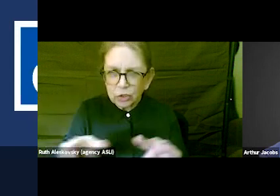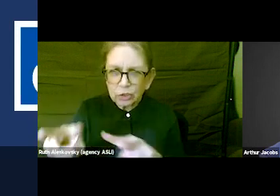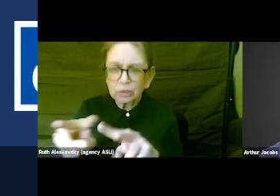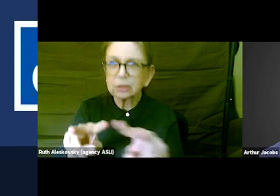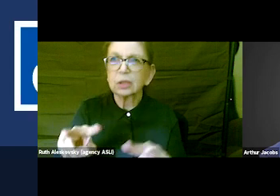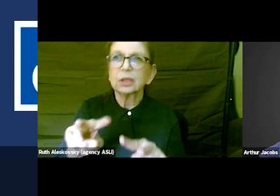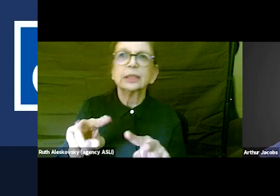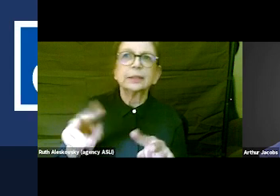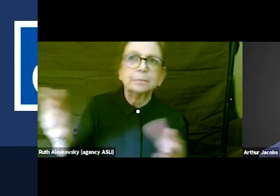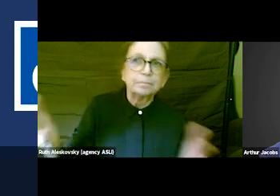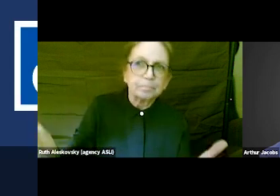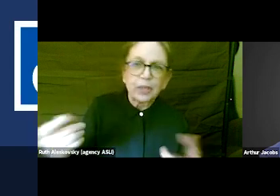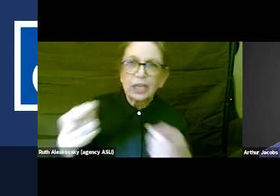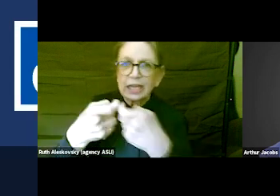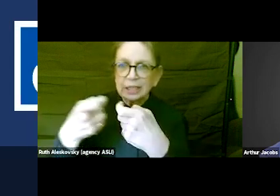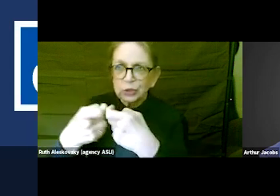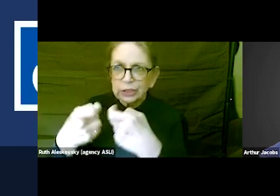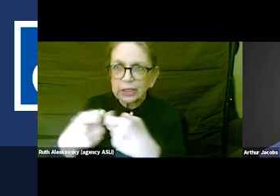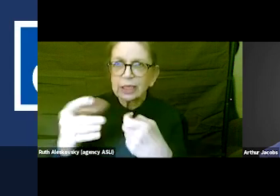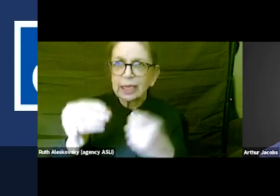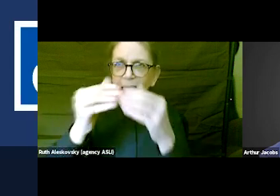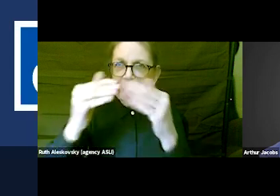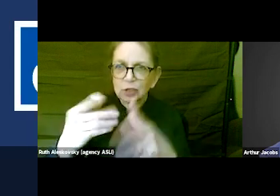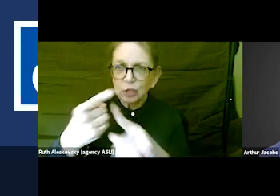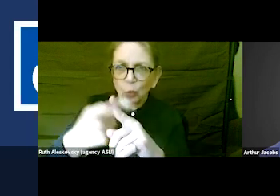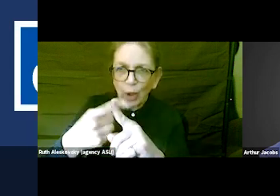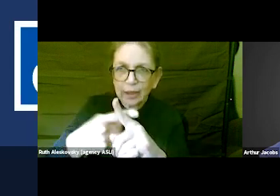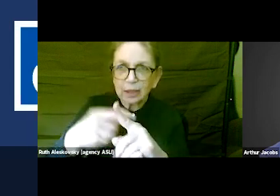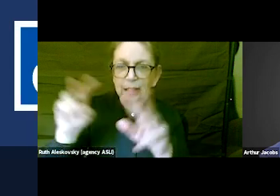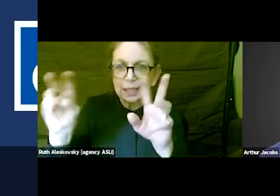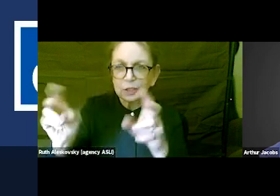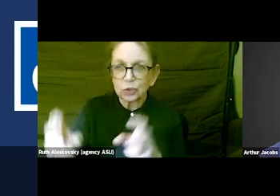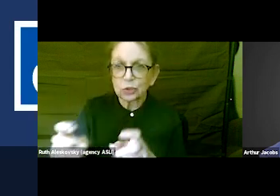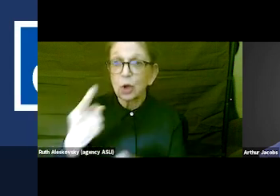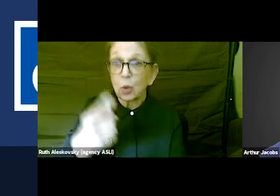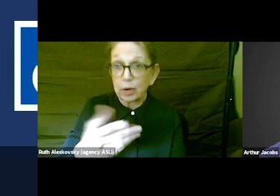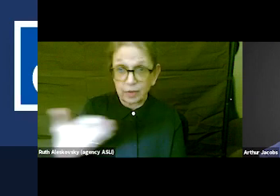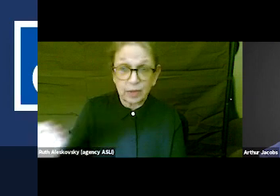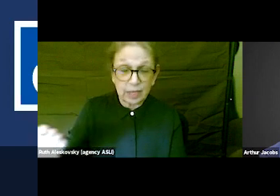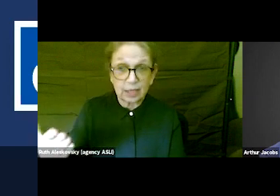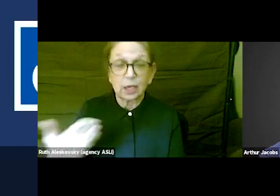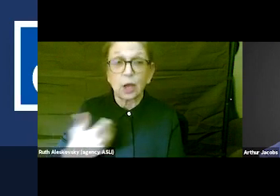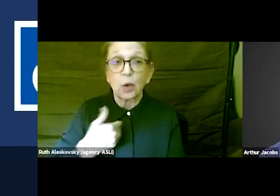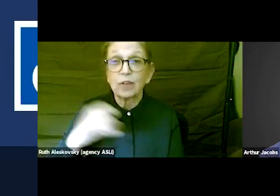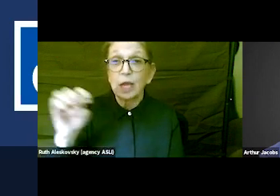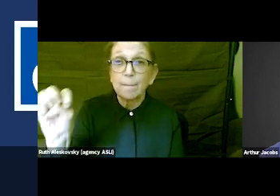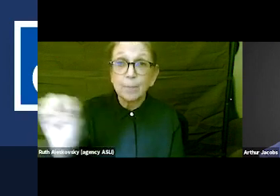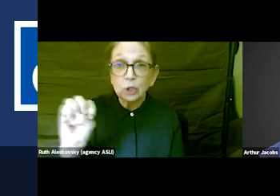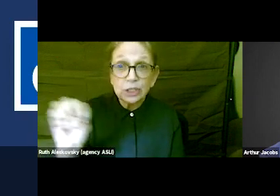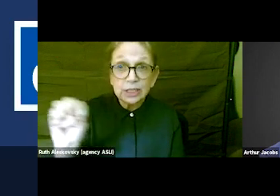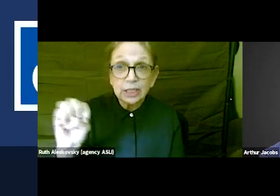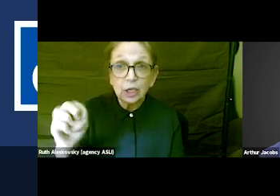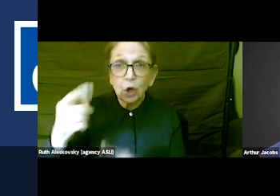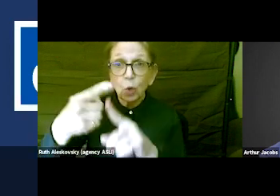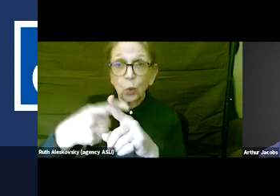as things move forward. One of the newest things is the emergency rental assistance program